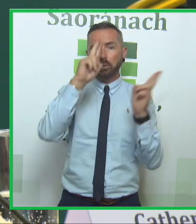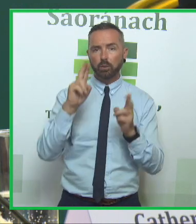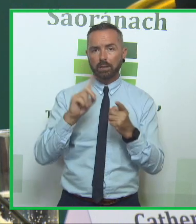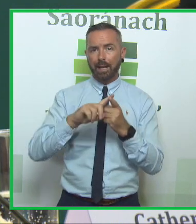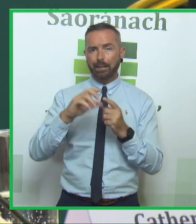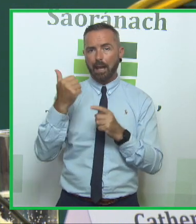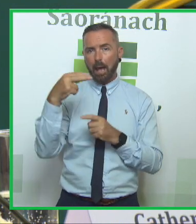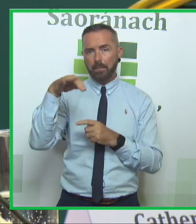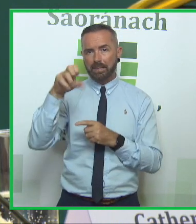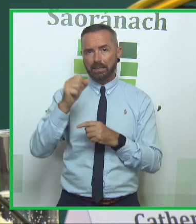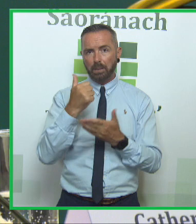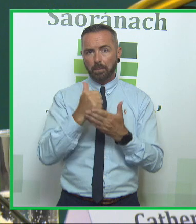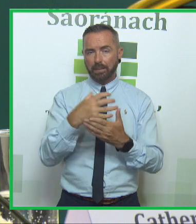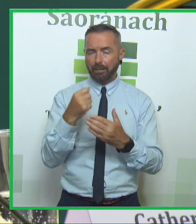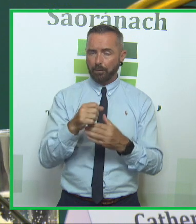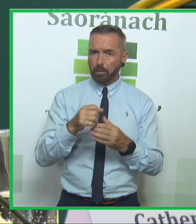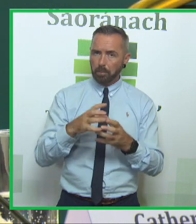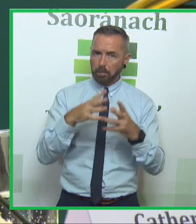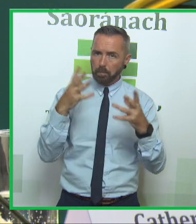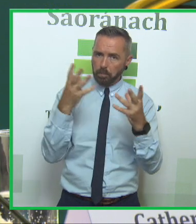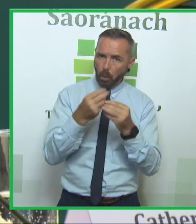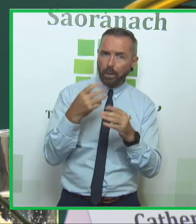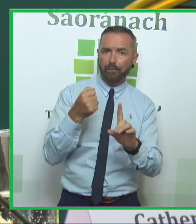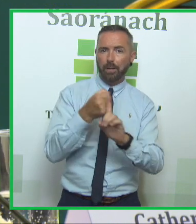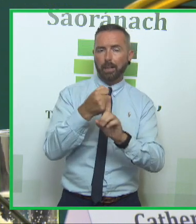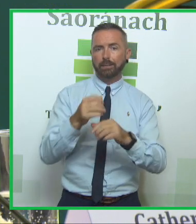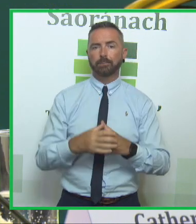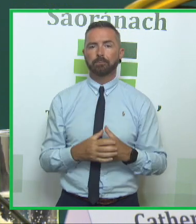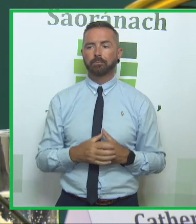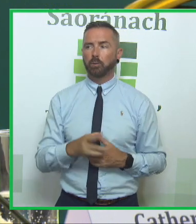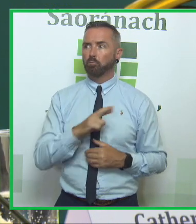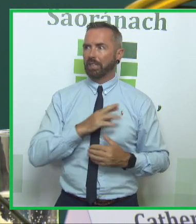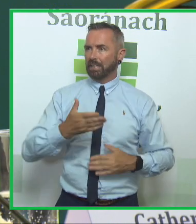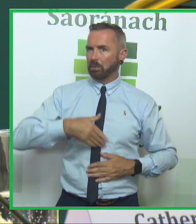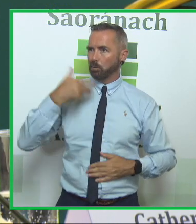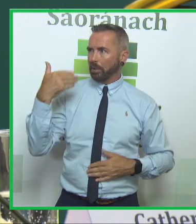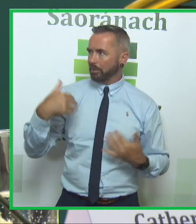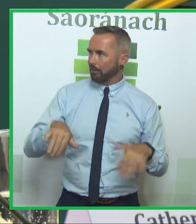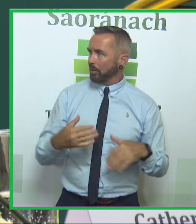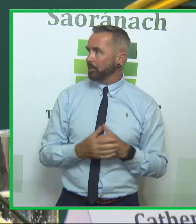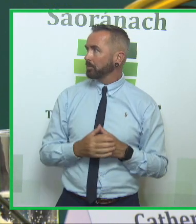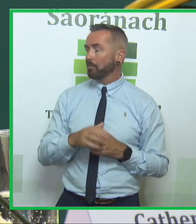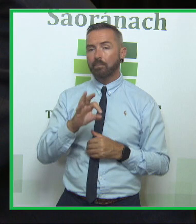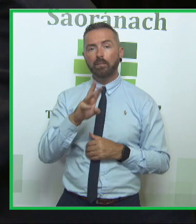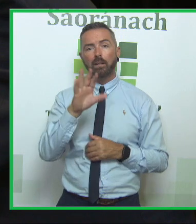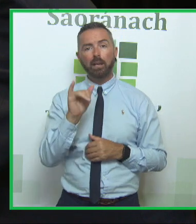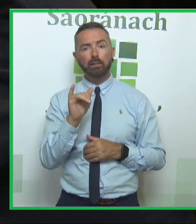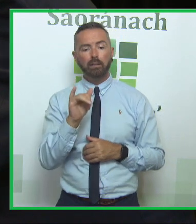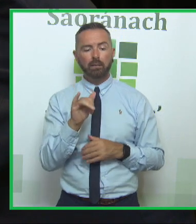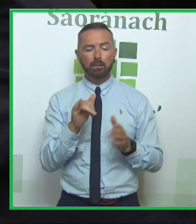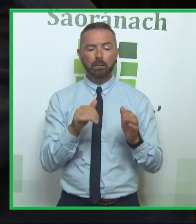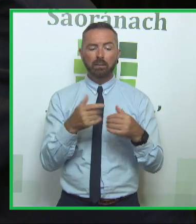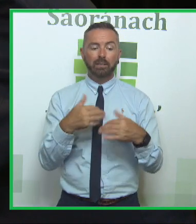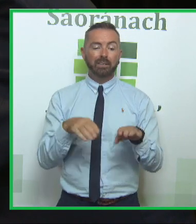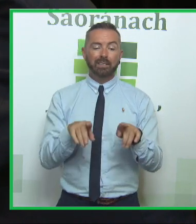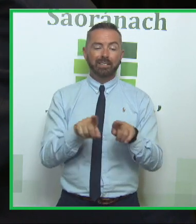key impact. Thanks, Catherine. Very impressive. Gary, can I ask you? A bit like the Kerry